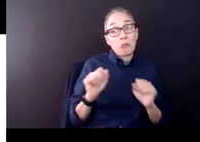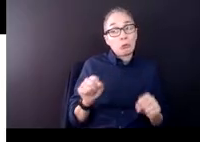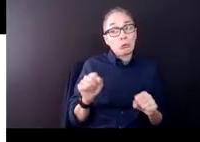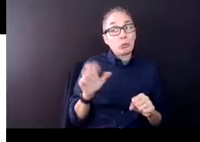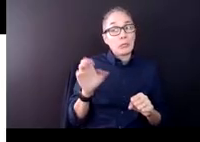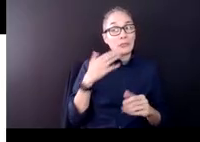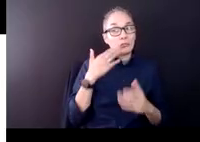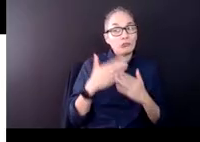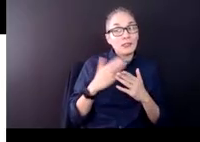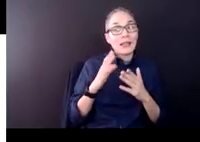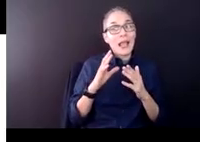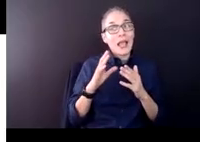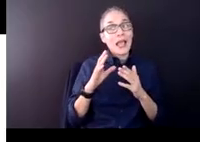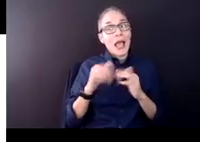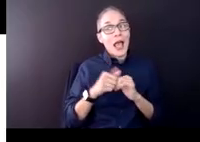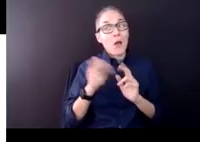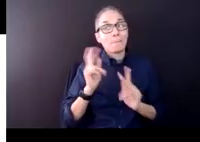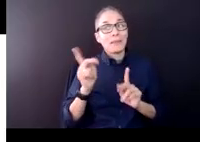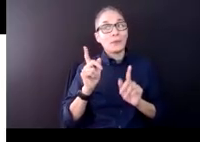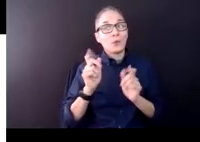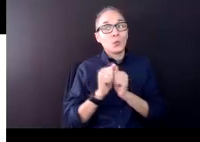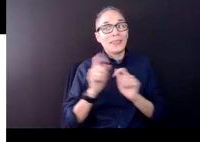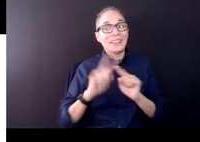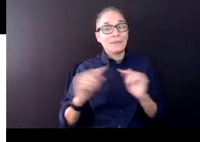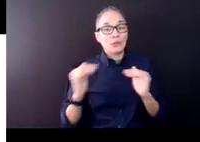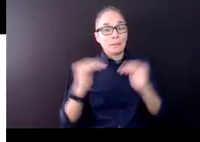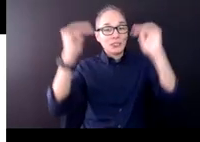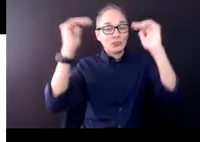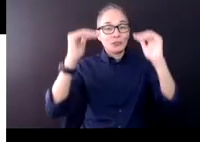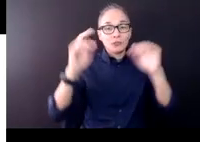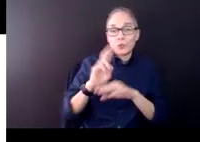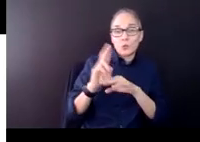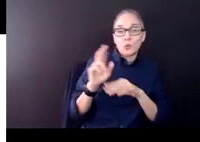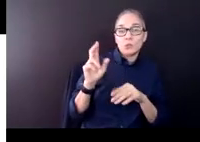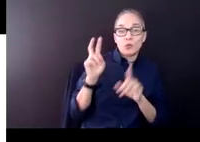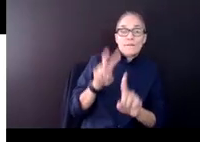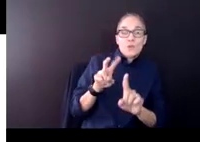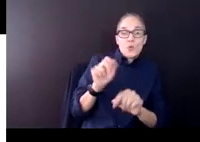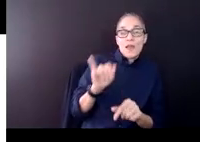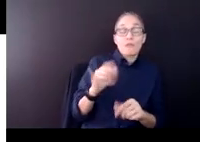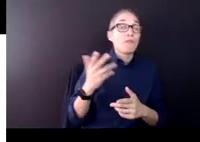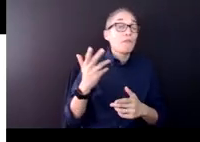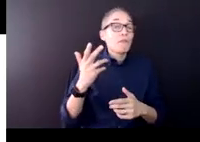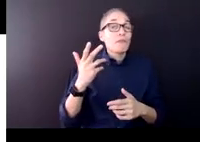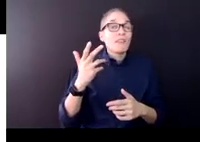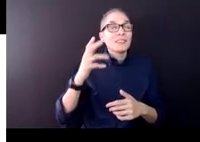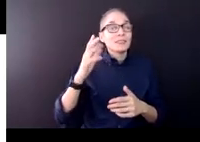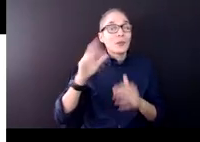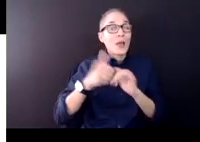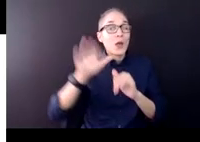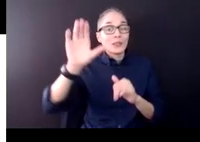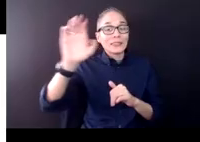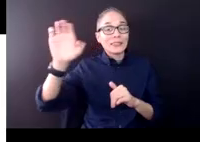different positions frame AI and what they might have at stake. So, for example, how does an AI executive or